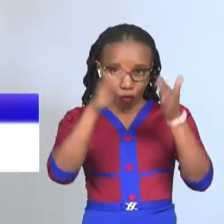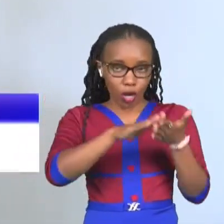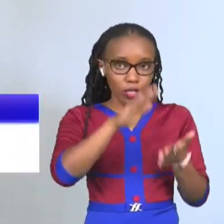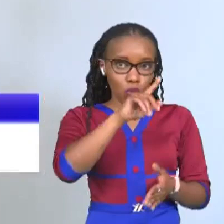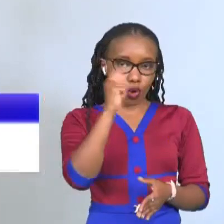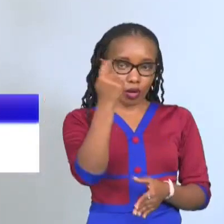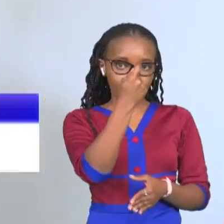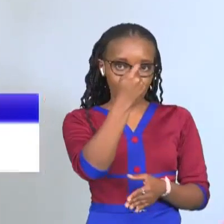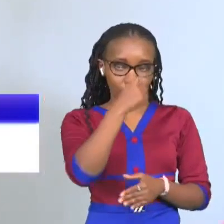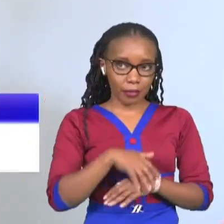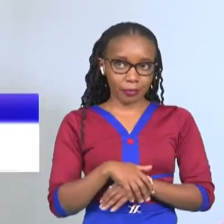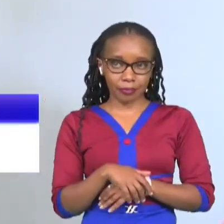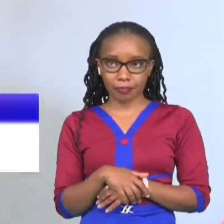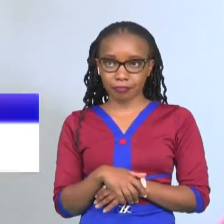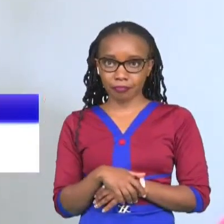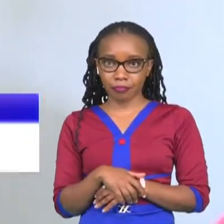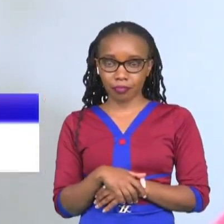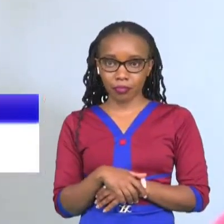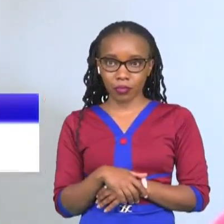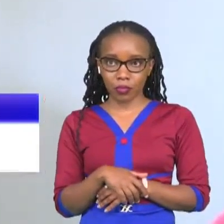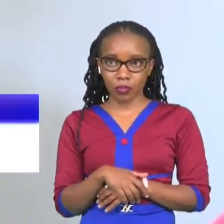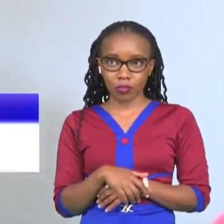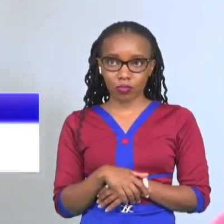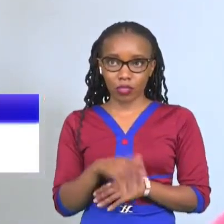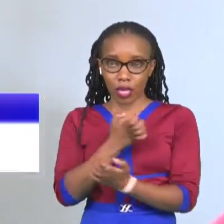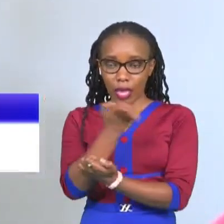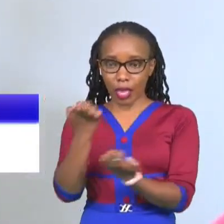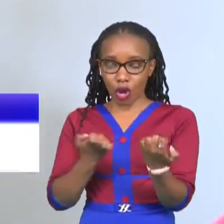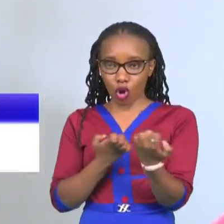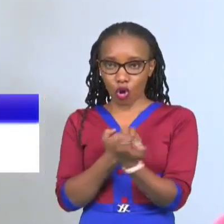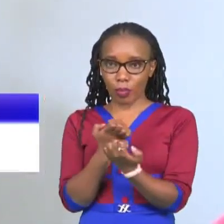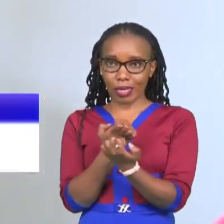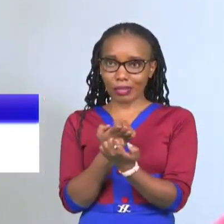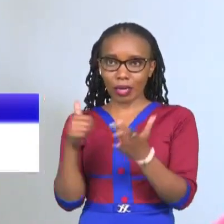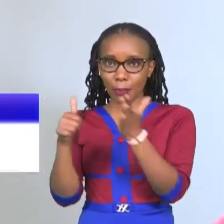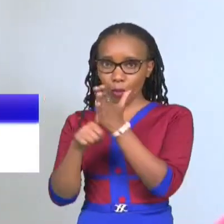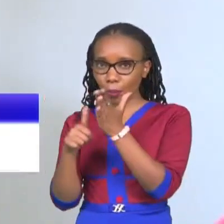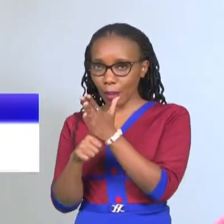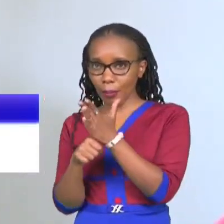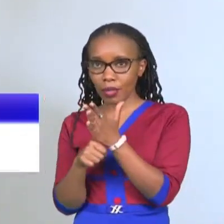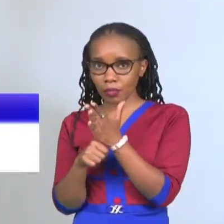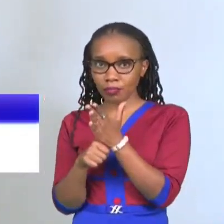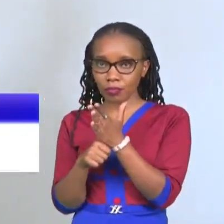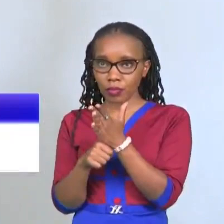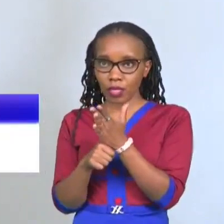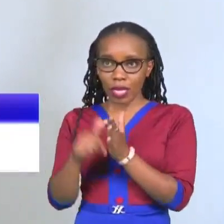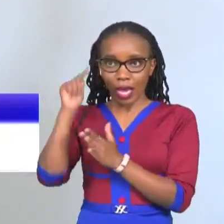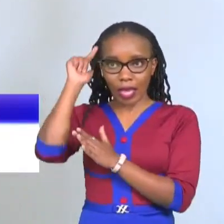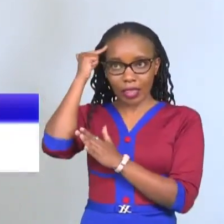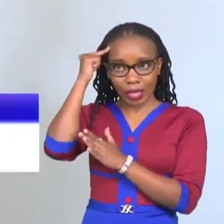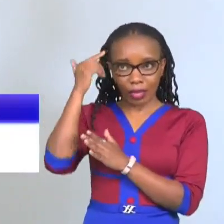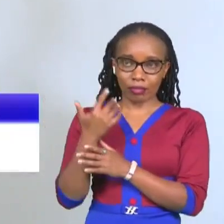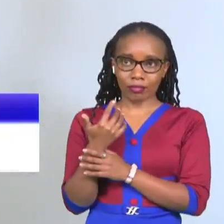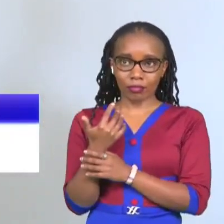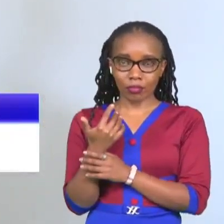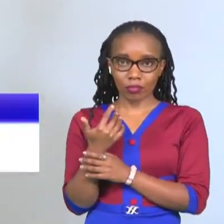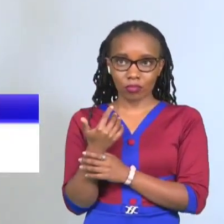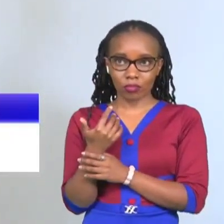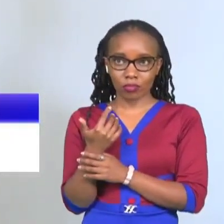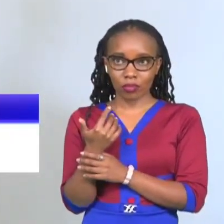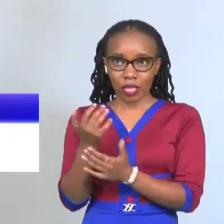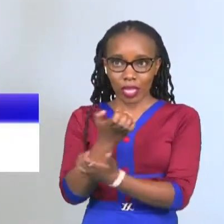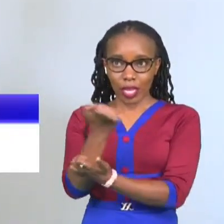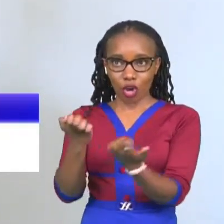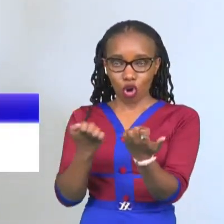the perspective of economic disruption, I think we are underestimating the